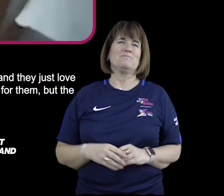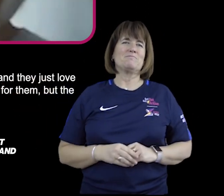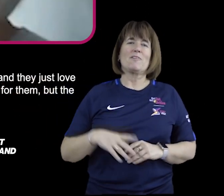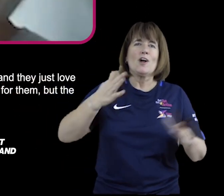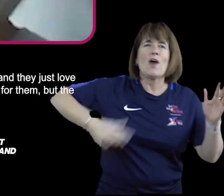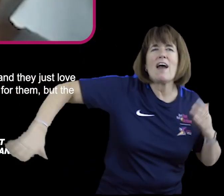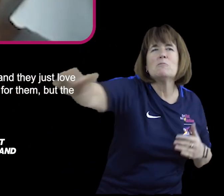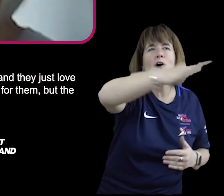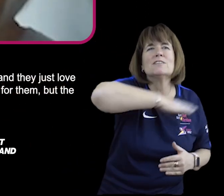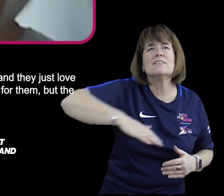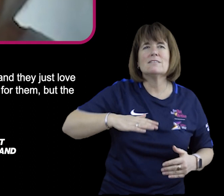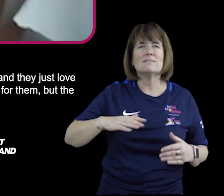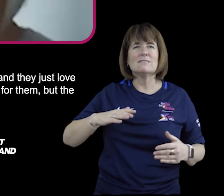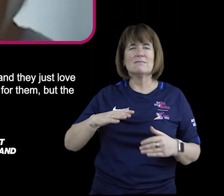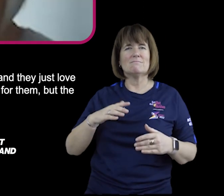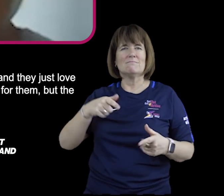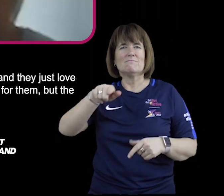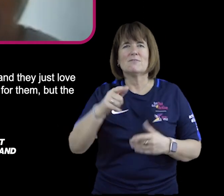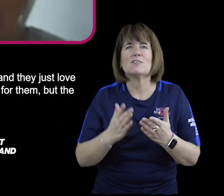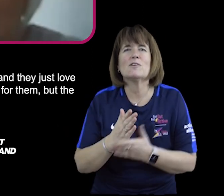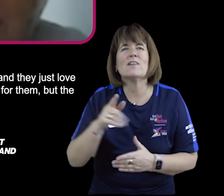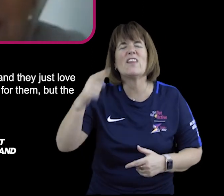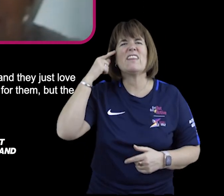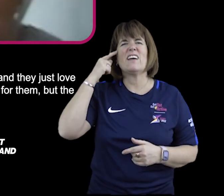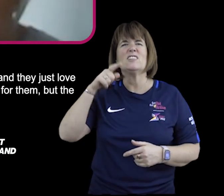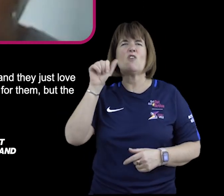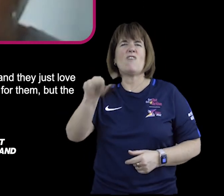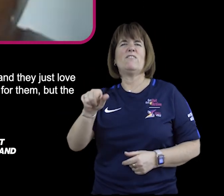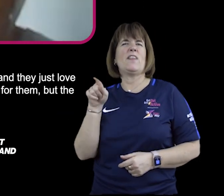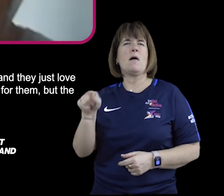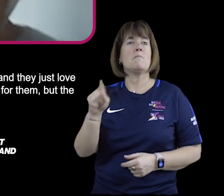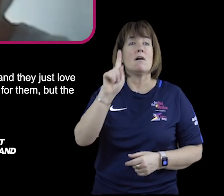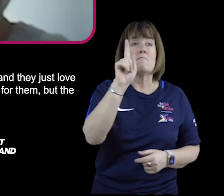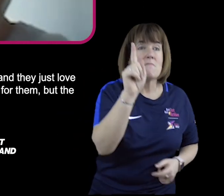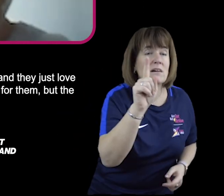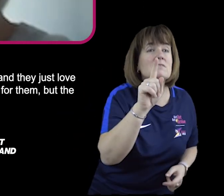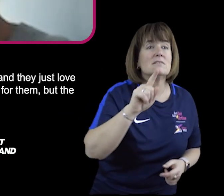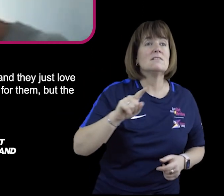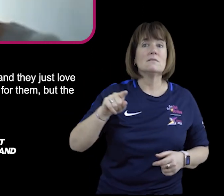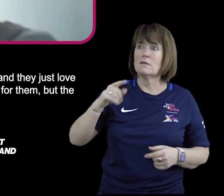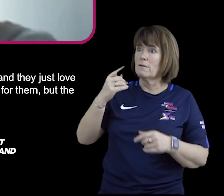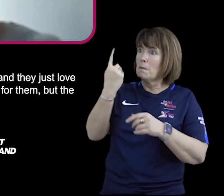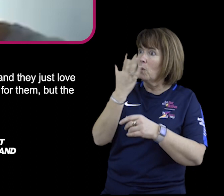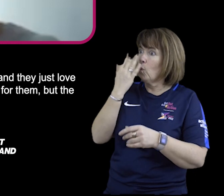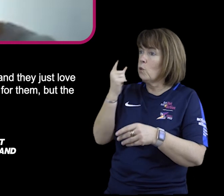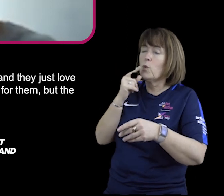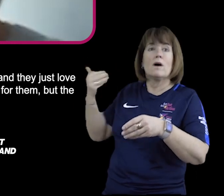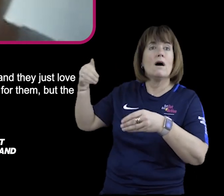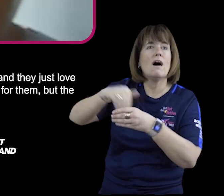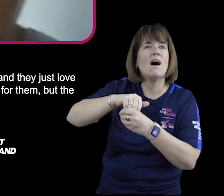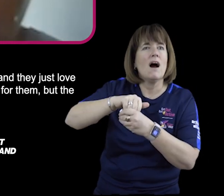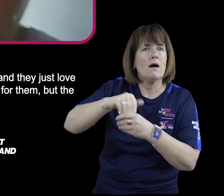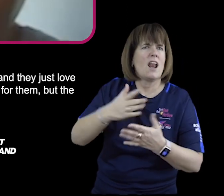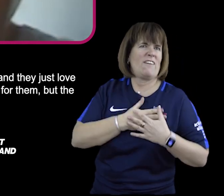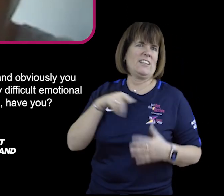them, but the ones who are, they're loving it. I mean, they love it. And they just go on and do it from from there they go on and do their own